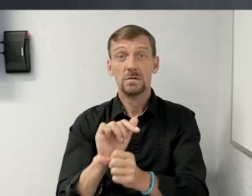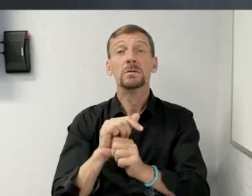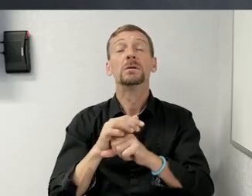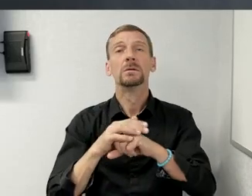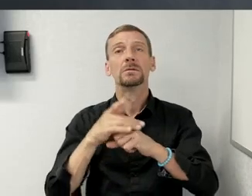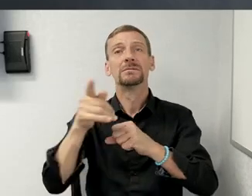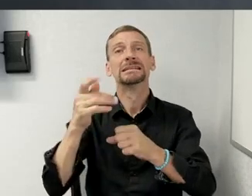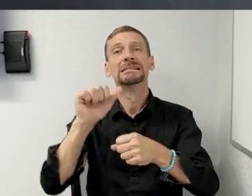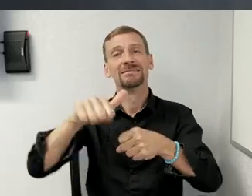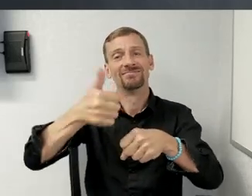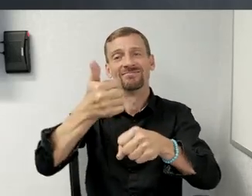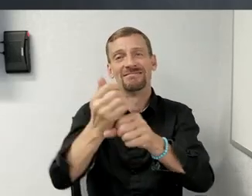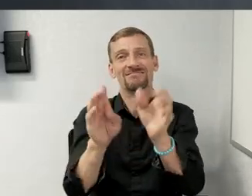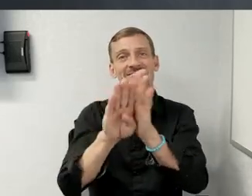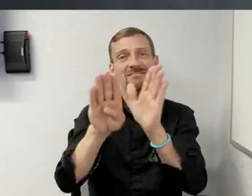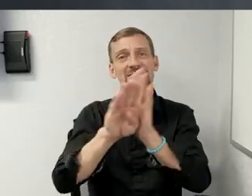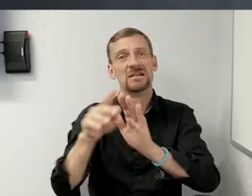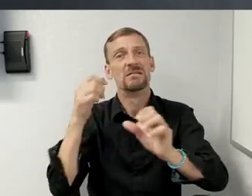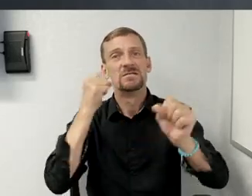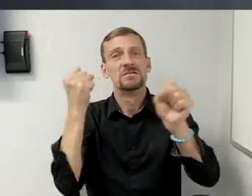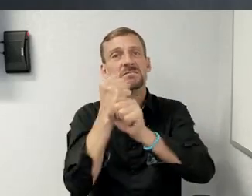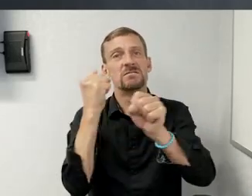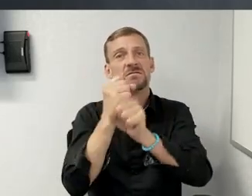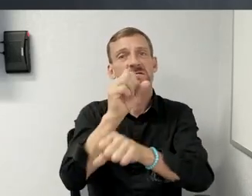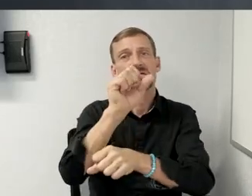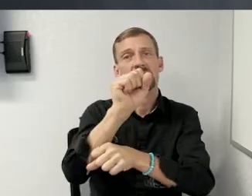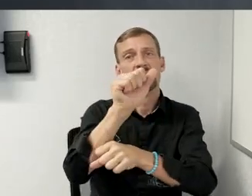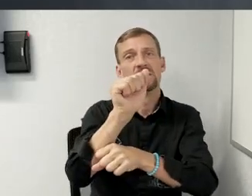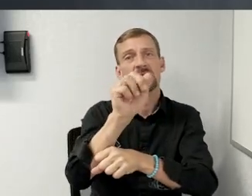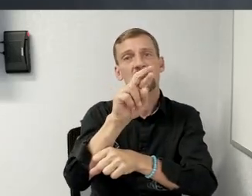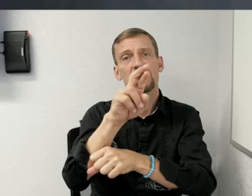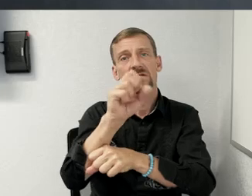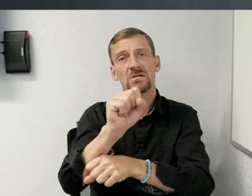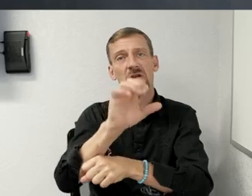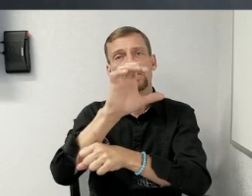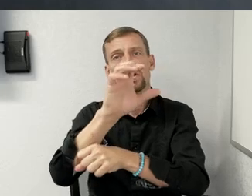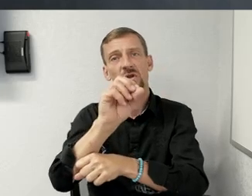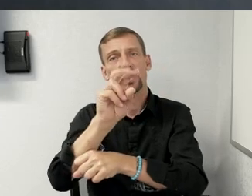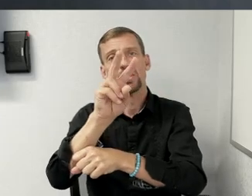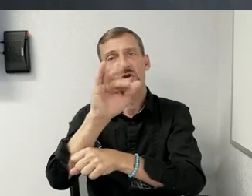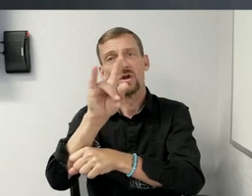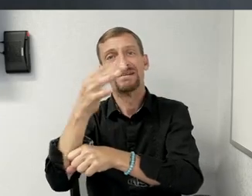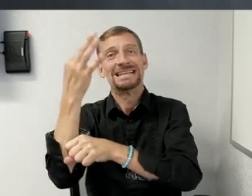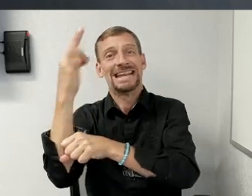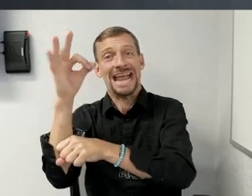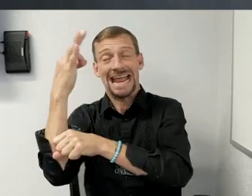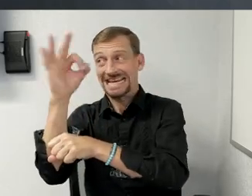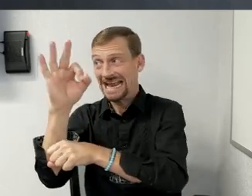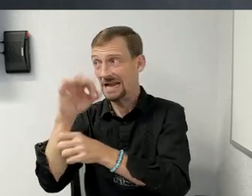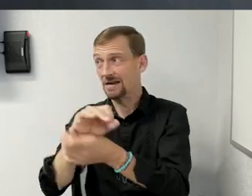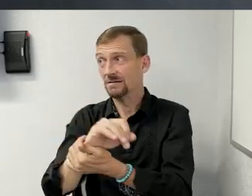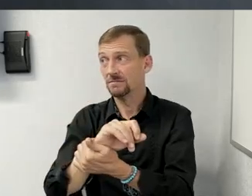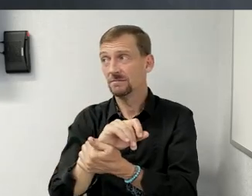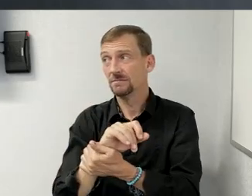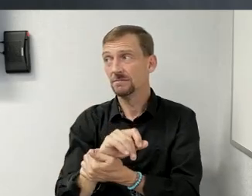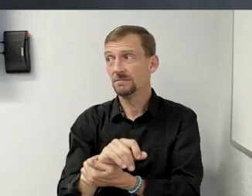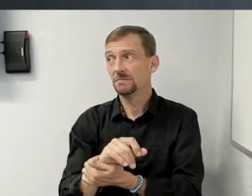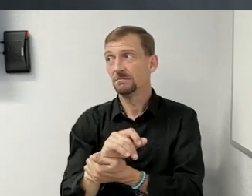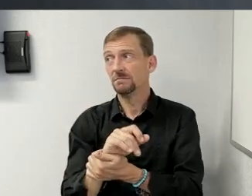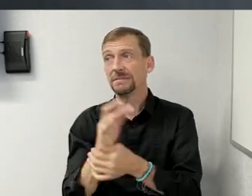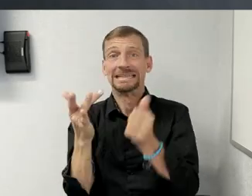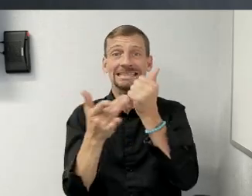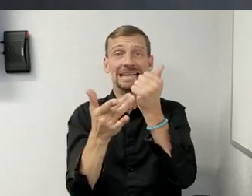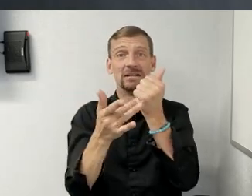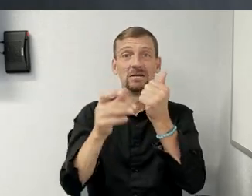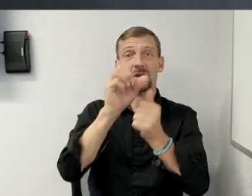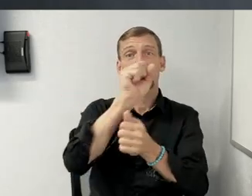developed as part of combating SARS-CoV-1. Where COVID-19, the technical name